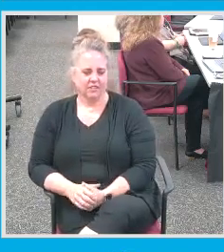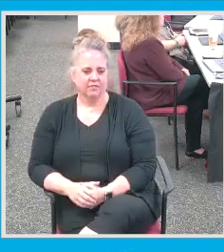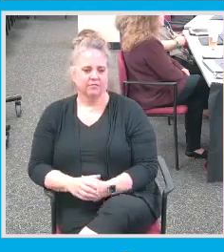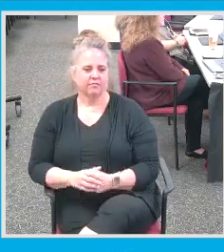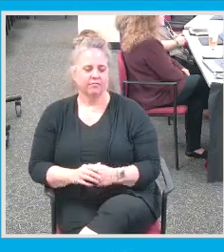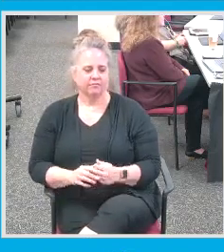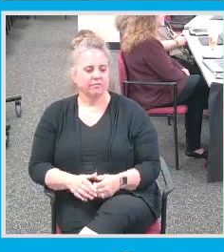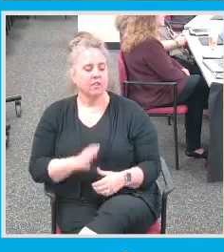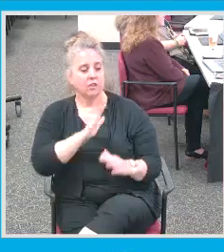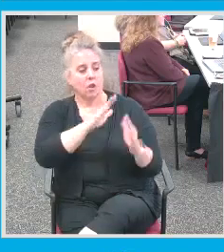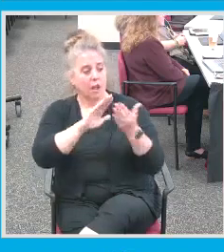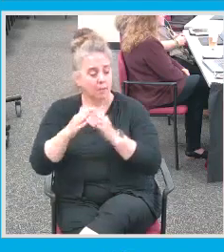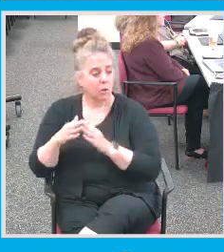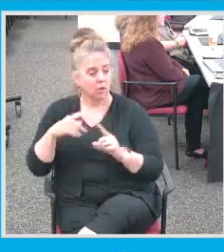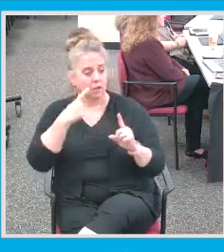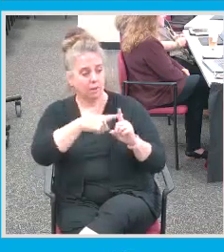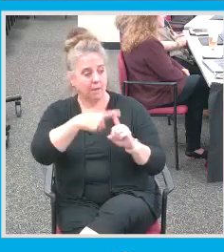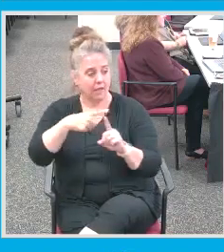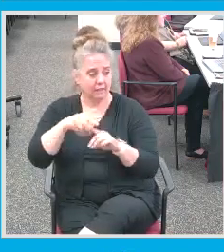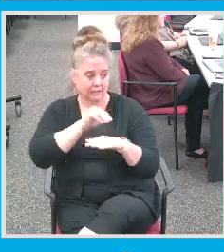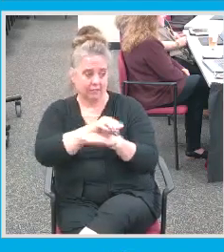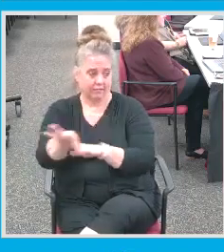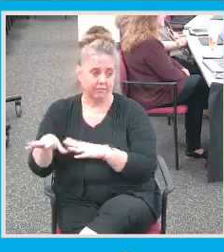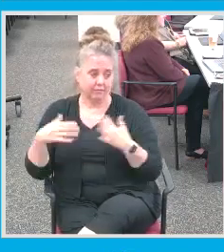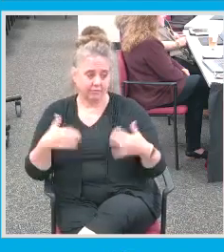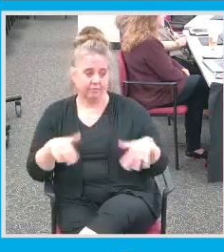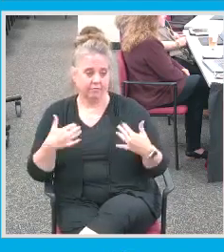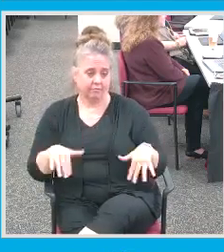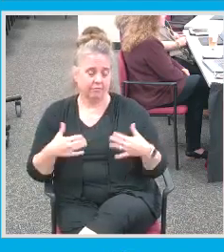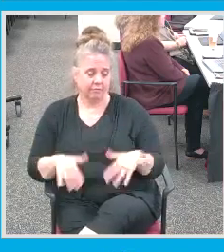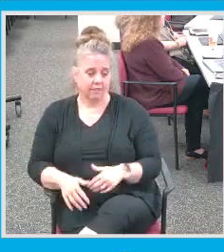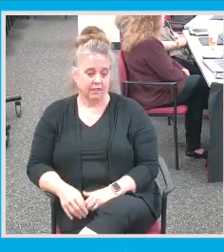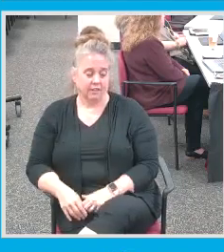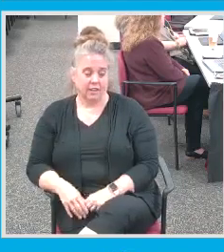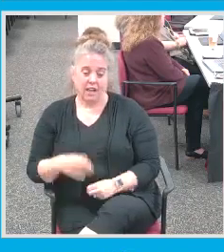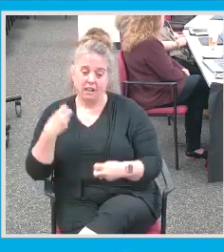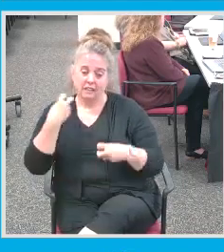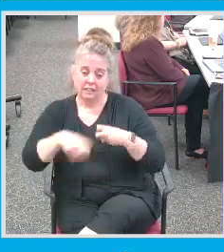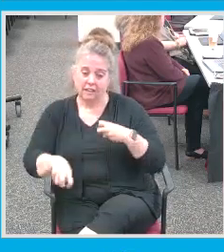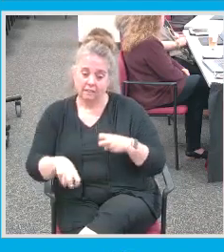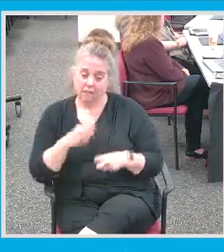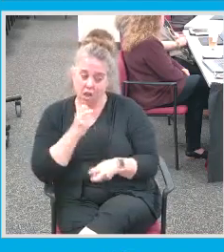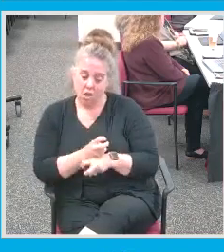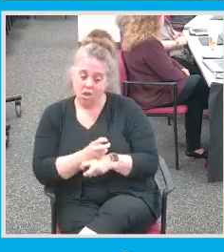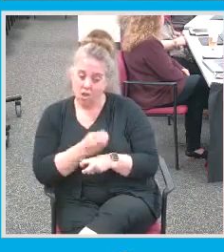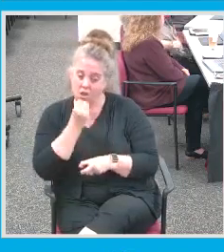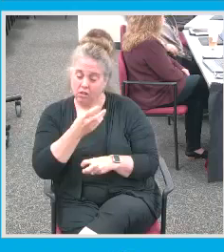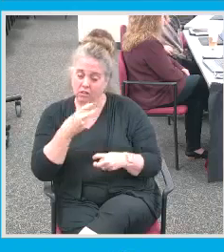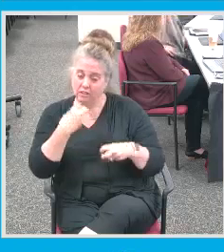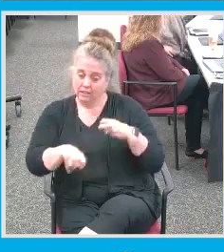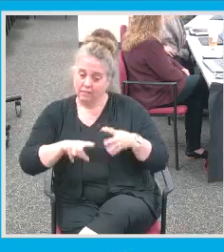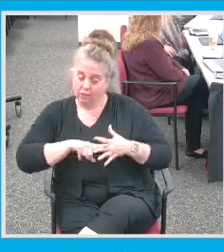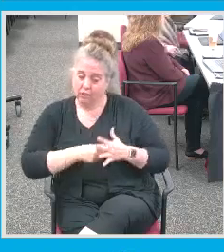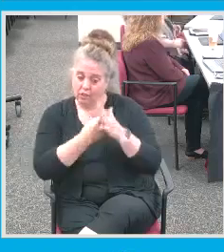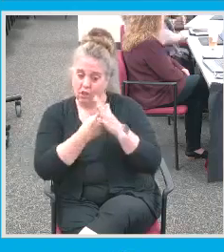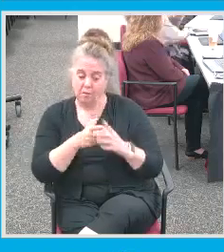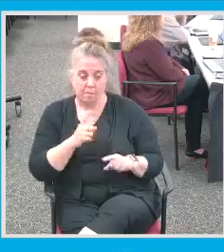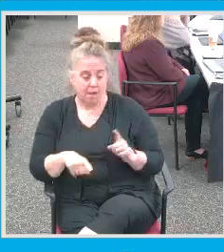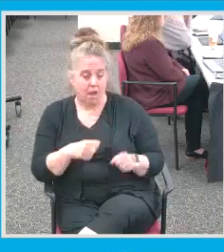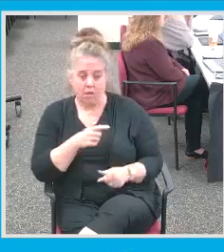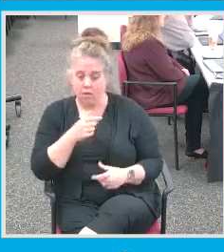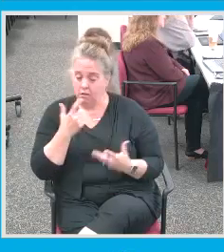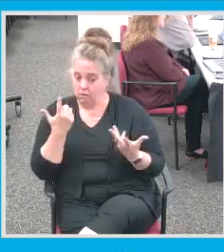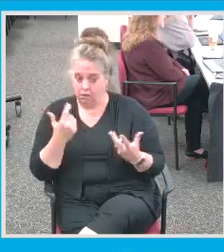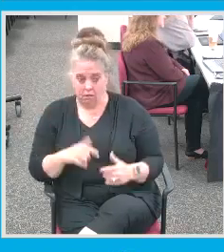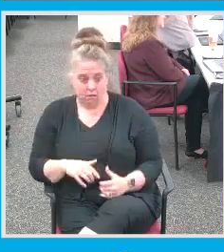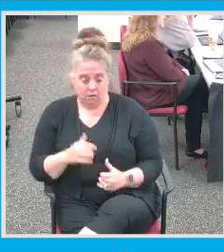That's not easy to do, but you're making a difference. And if you change one person, just like that teacher, if you change one of your